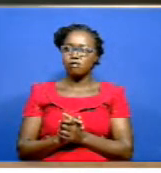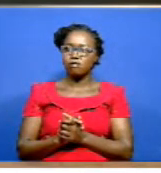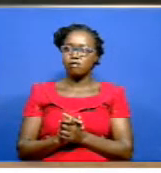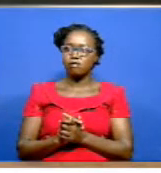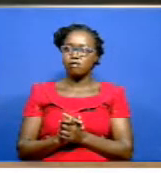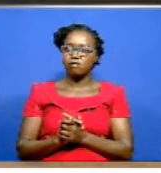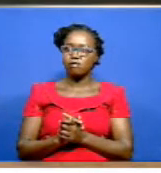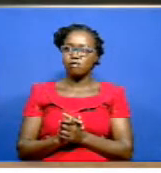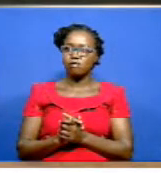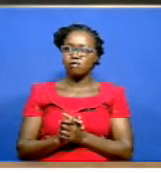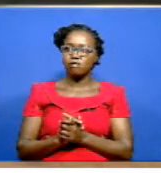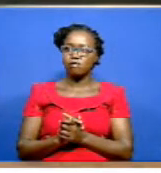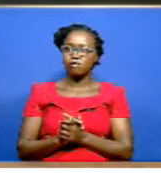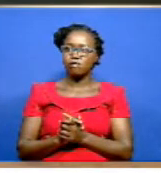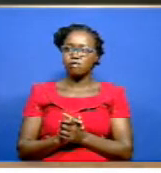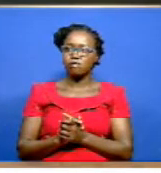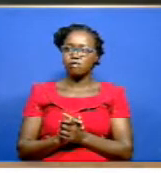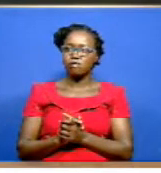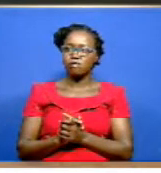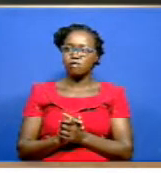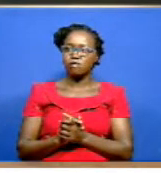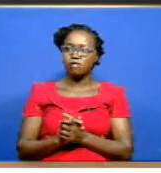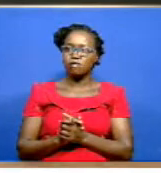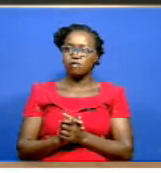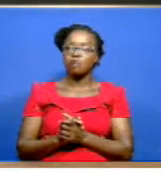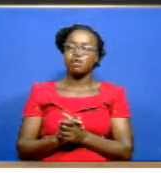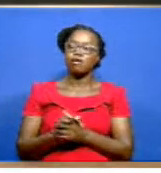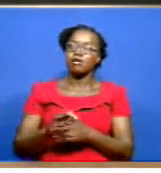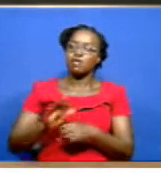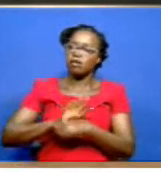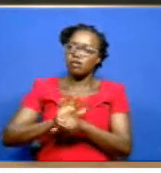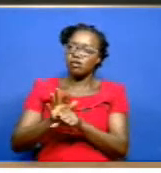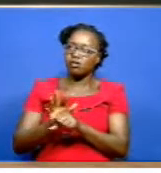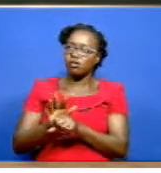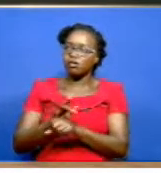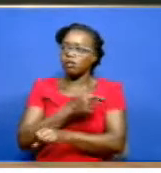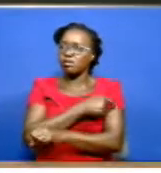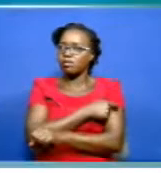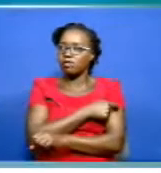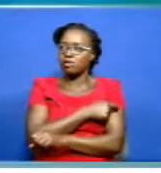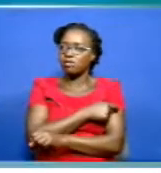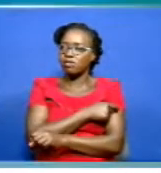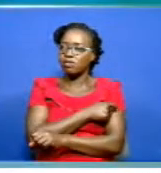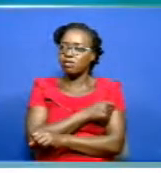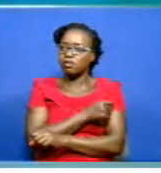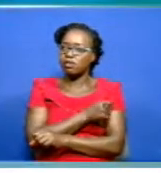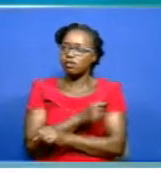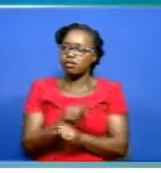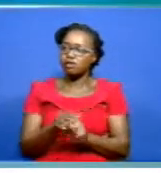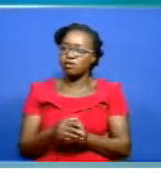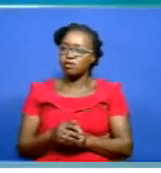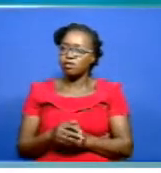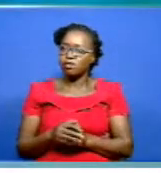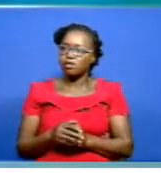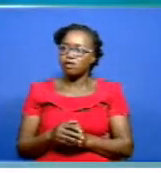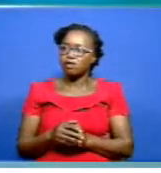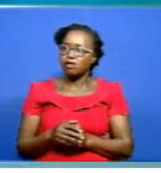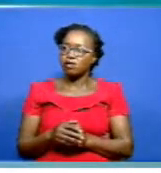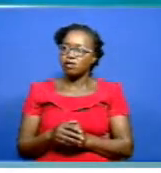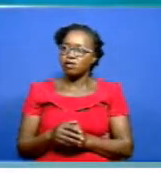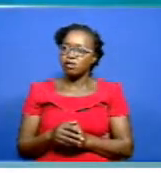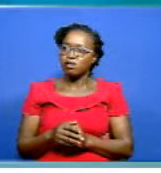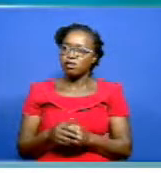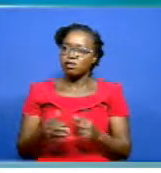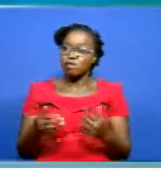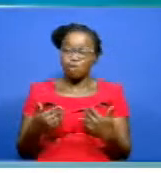So in light of the COVID-19 vaccine, the AstraZeneca vaccine in particular, in this case, we have seen